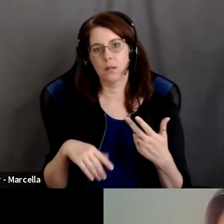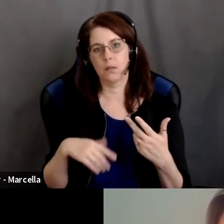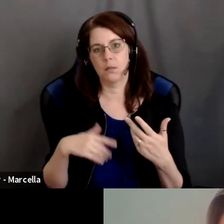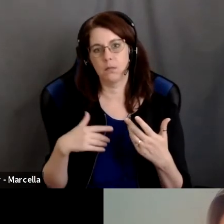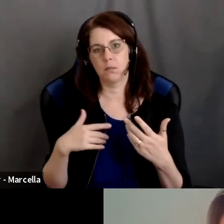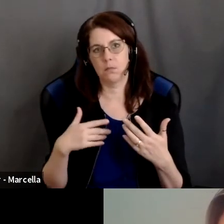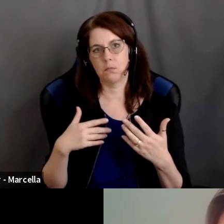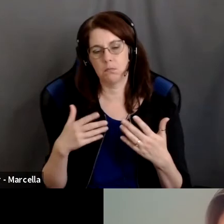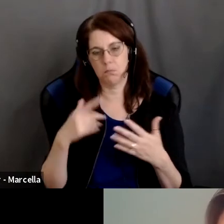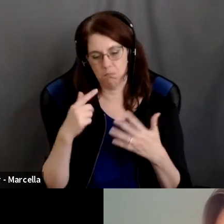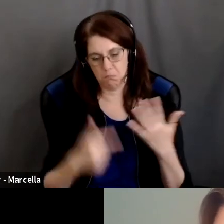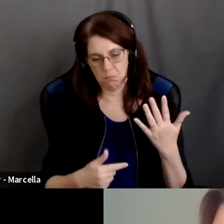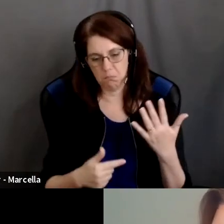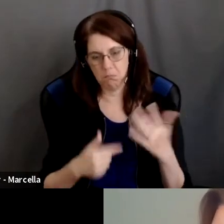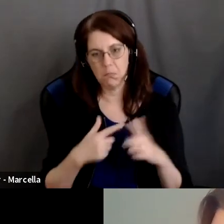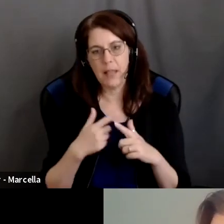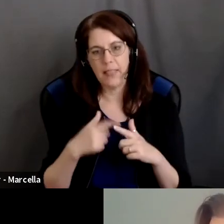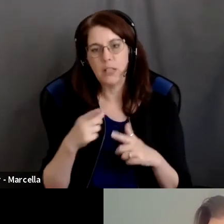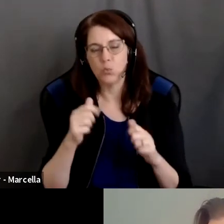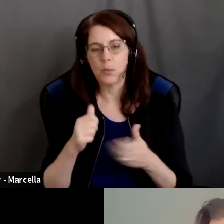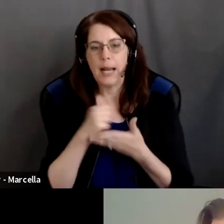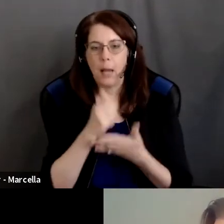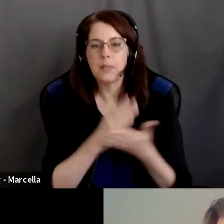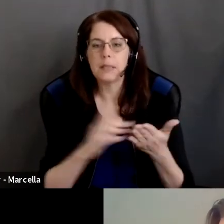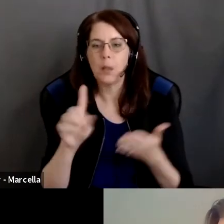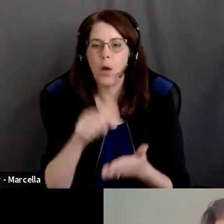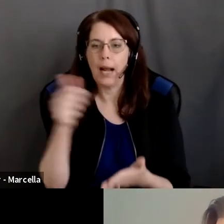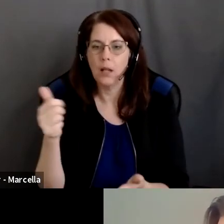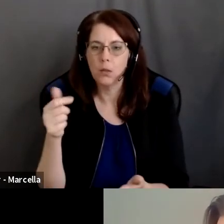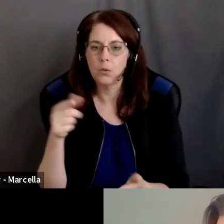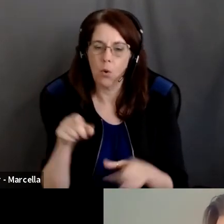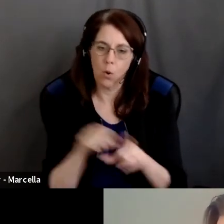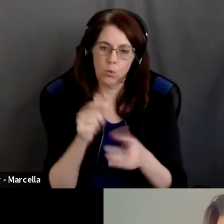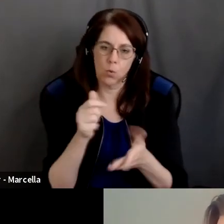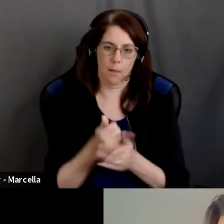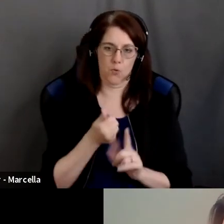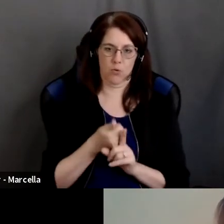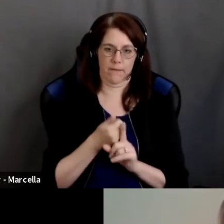then you can help somebody else and you can help yourself.